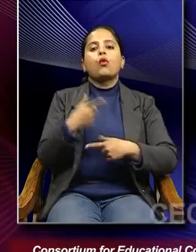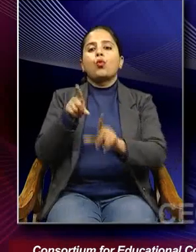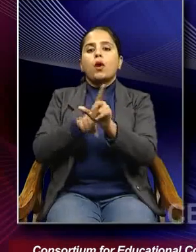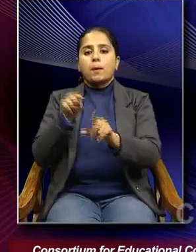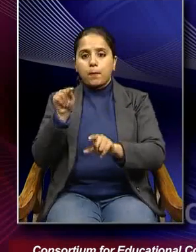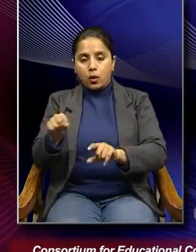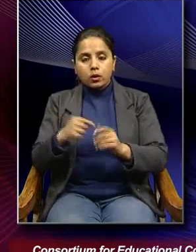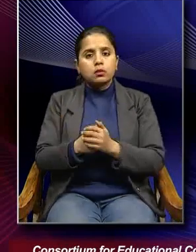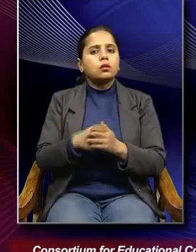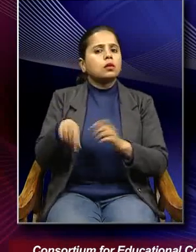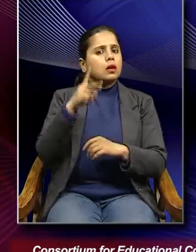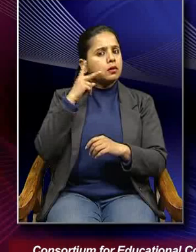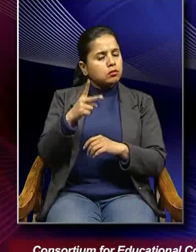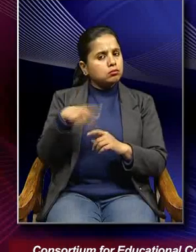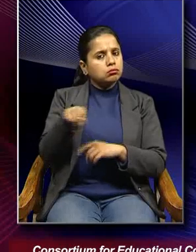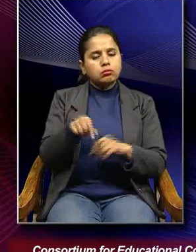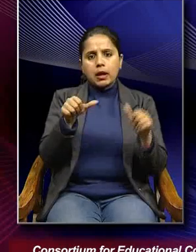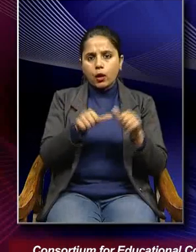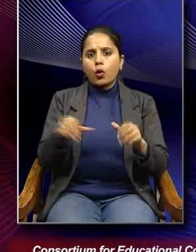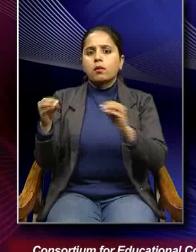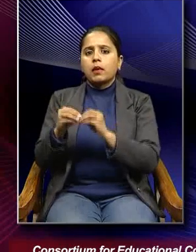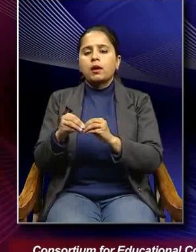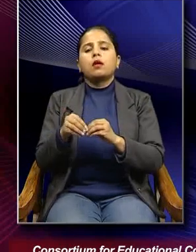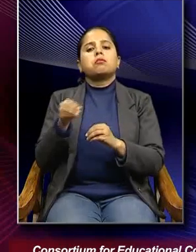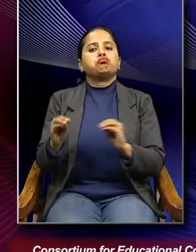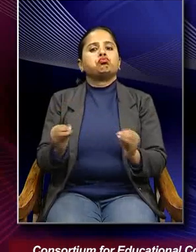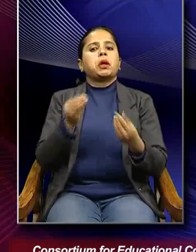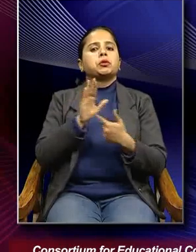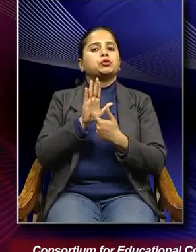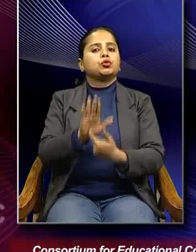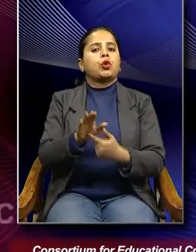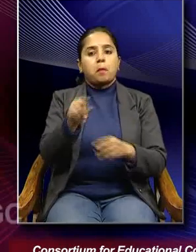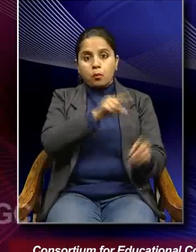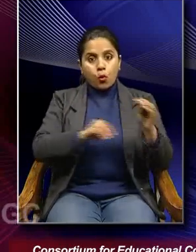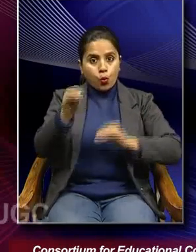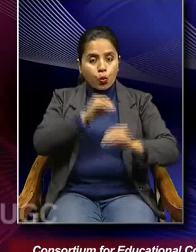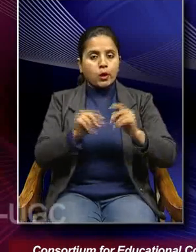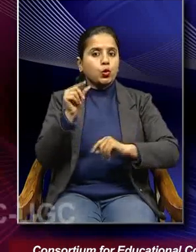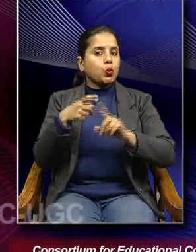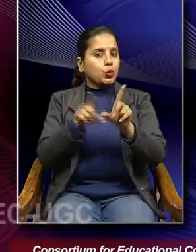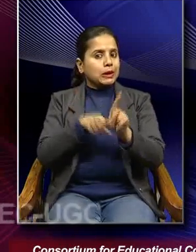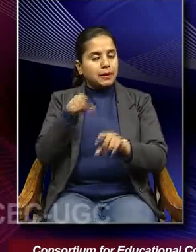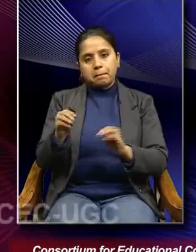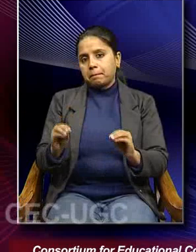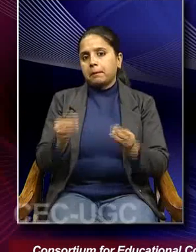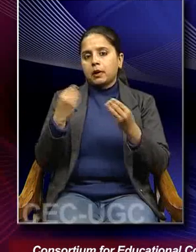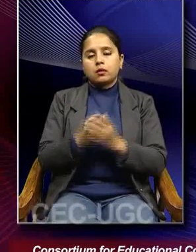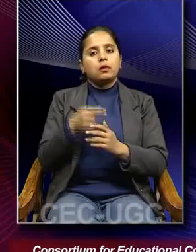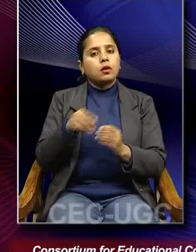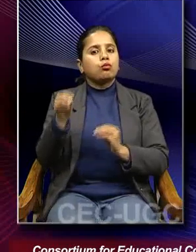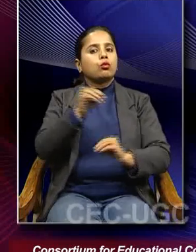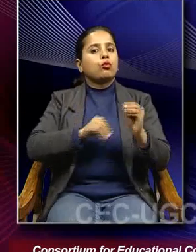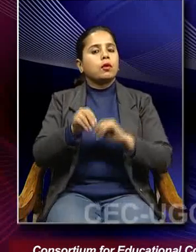point brings both A and B better off in terms of utility, and therefore this movement